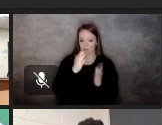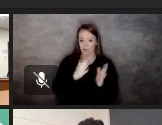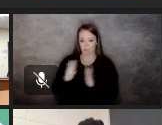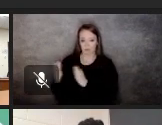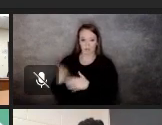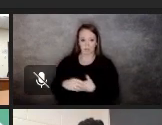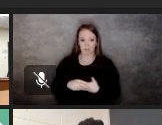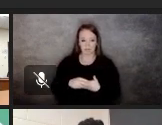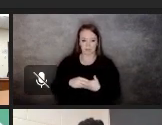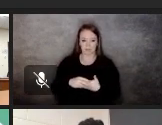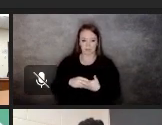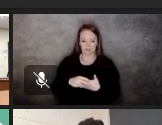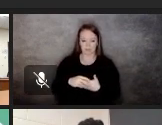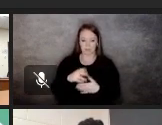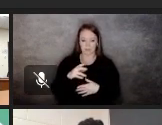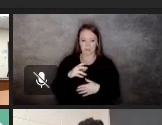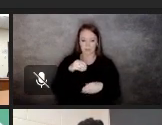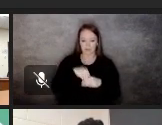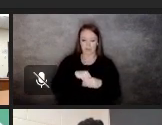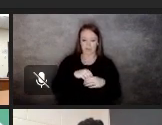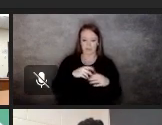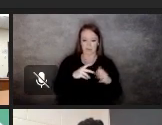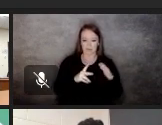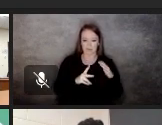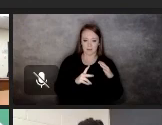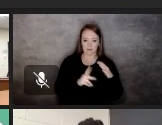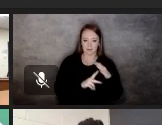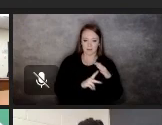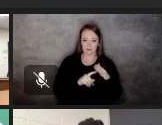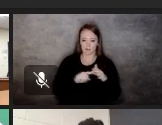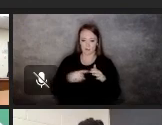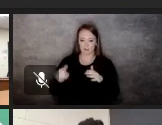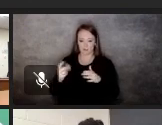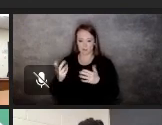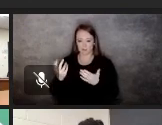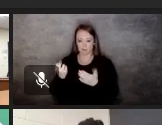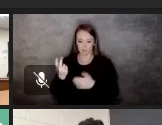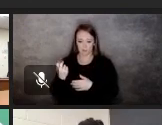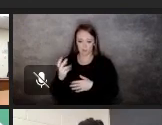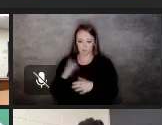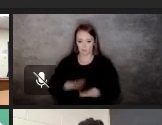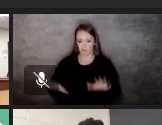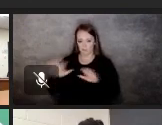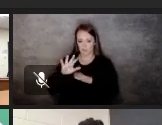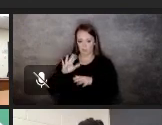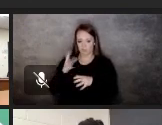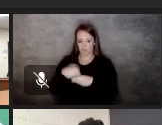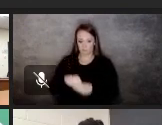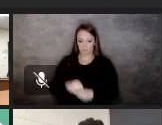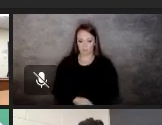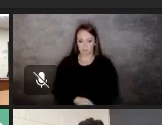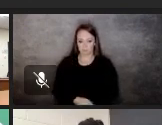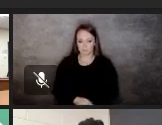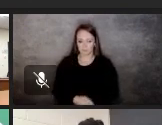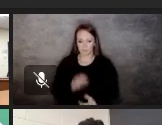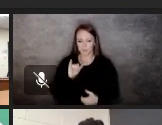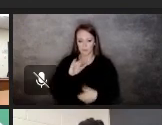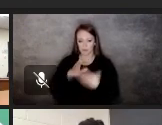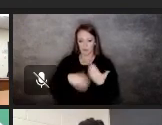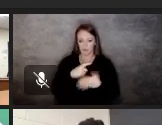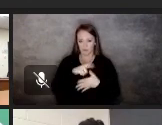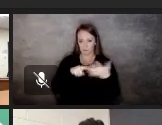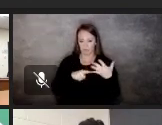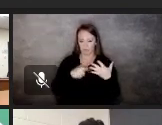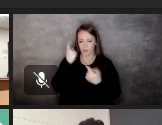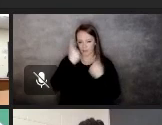field as well. And so these are all portions that the committee considers as they're making those decisions.